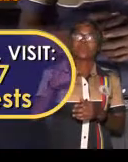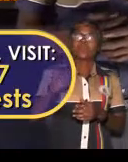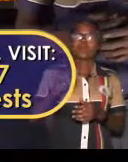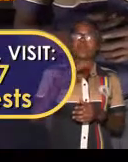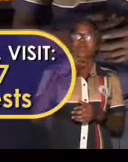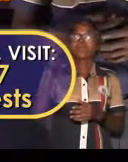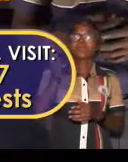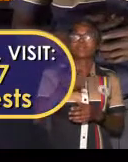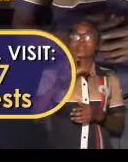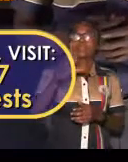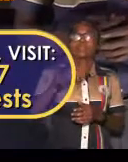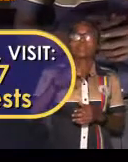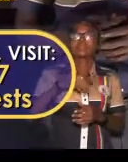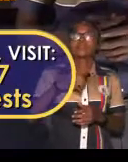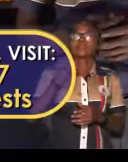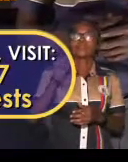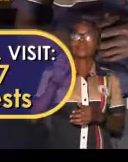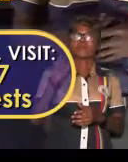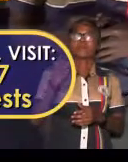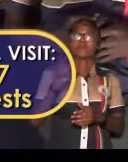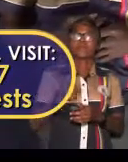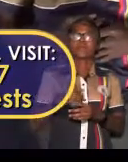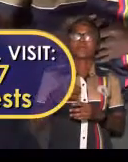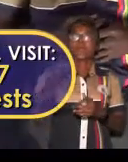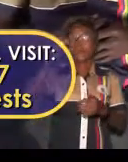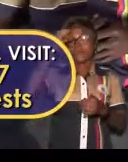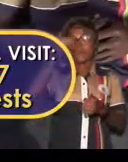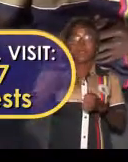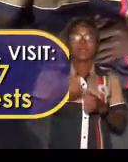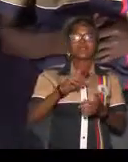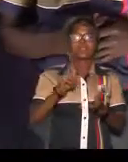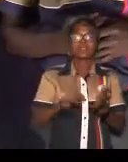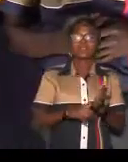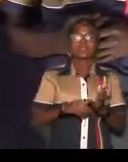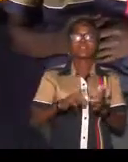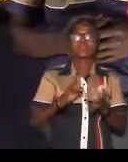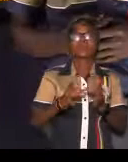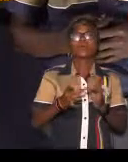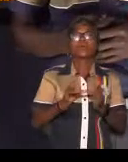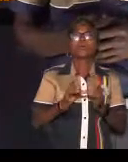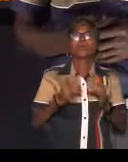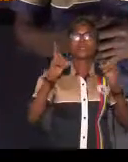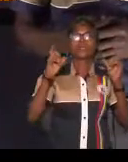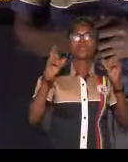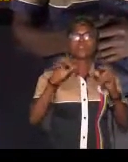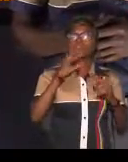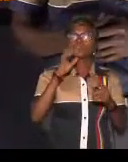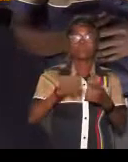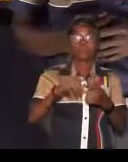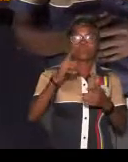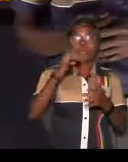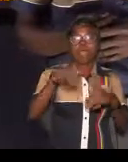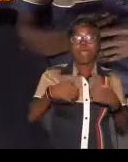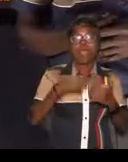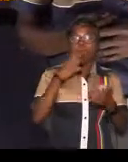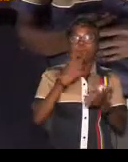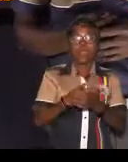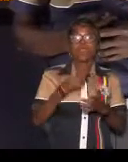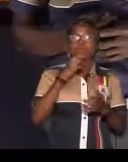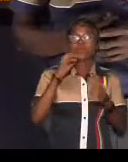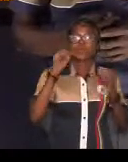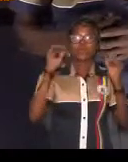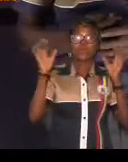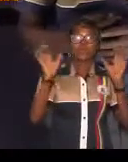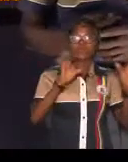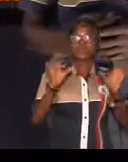bit.ly/LASUBEB tests. Remember, these online assessments are our way of knowing how well you are performing so that we can